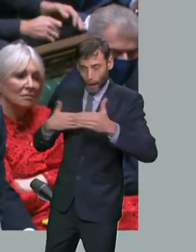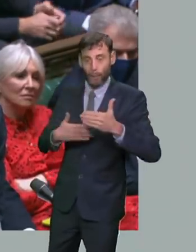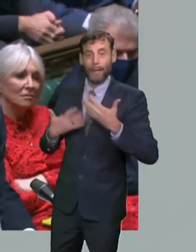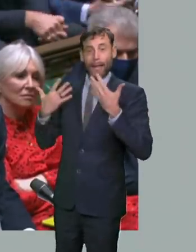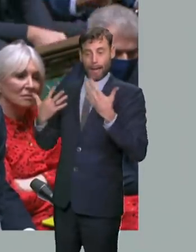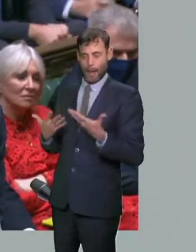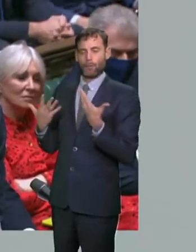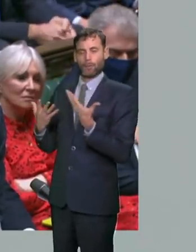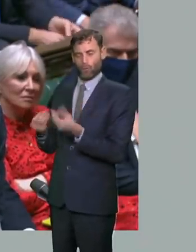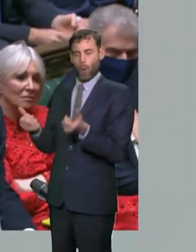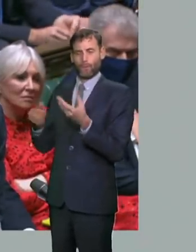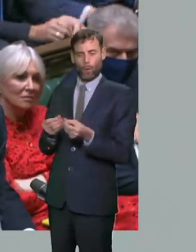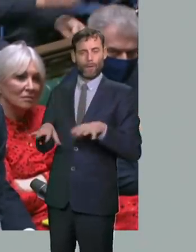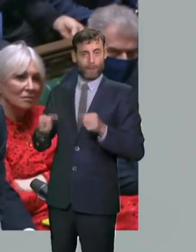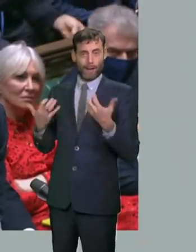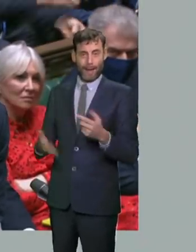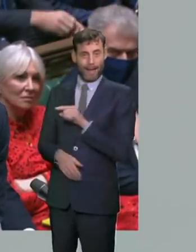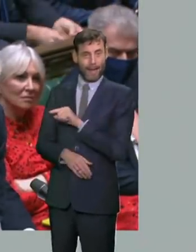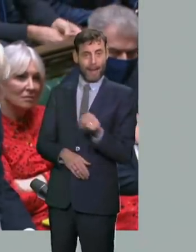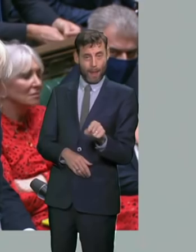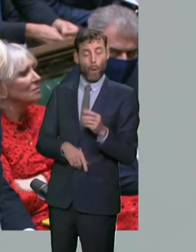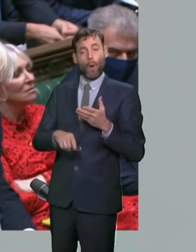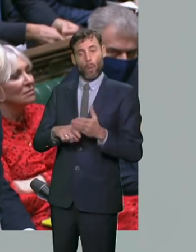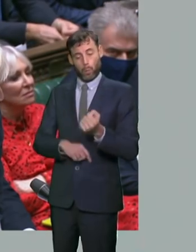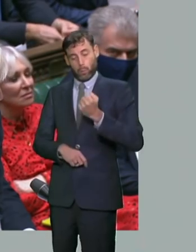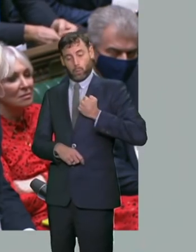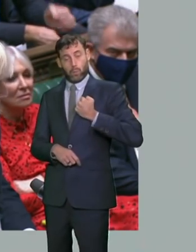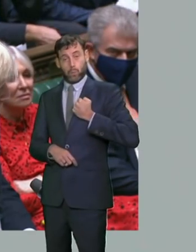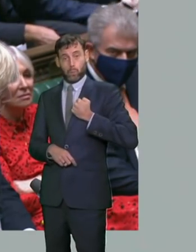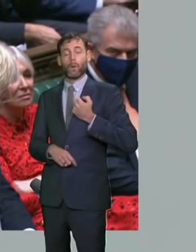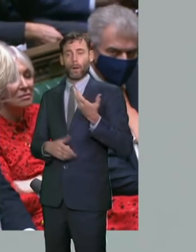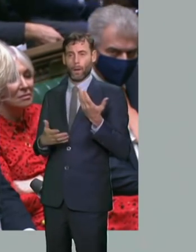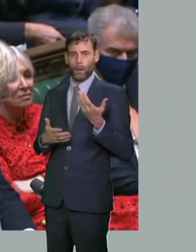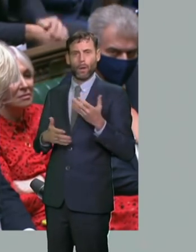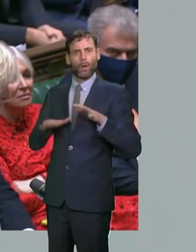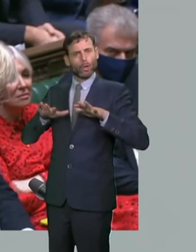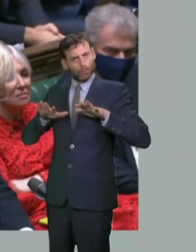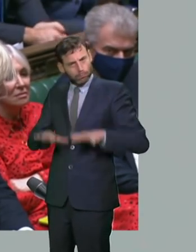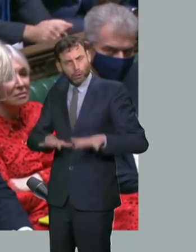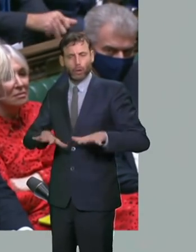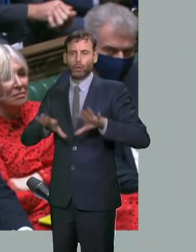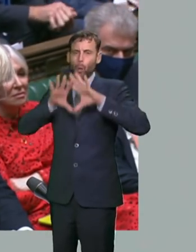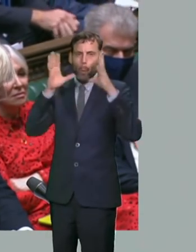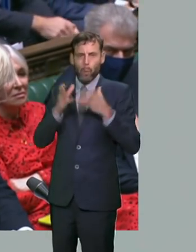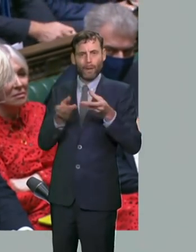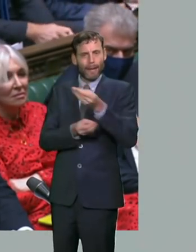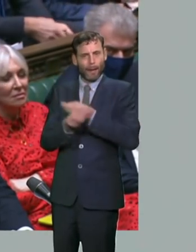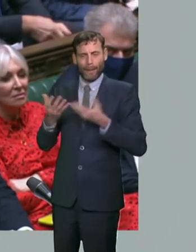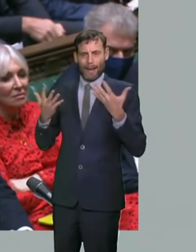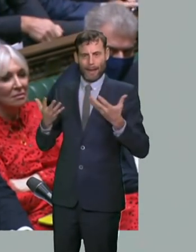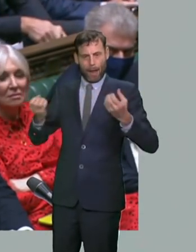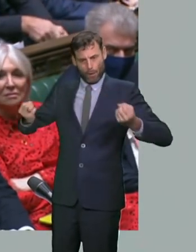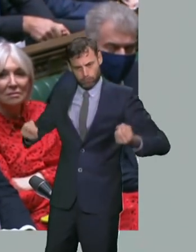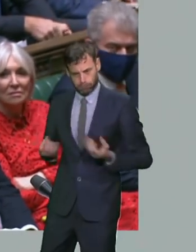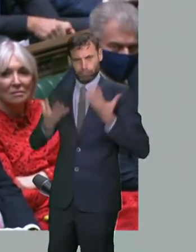some of the problems starting to ease. They are the result, Mr. Speaker, of the British and the world economy coming back into life,